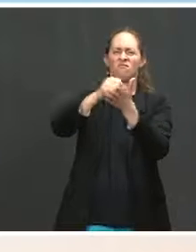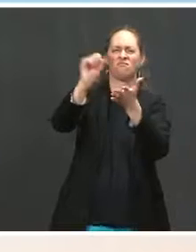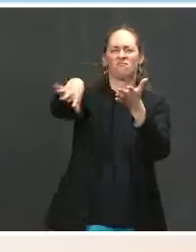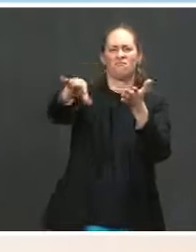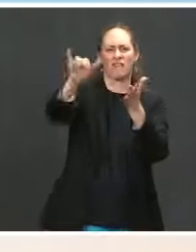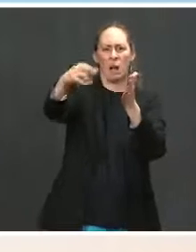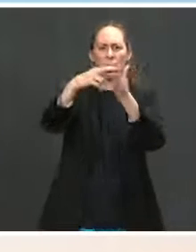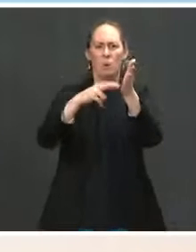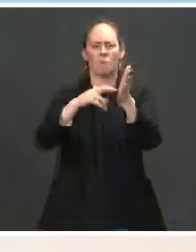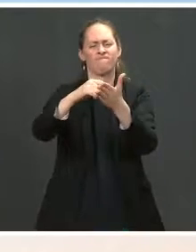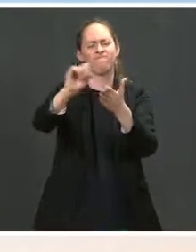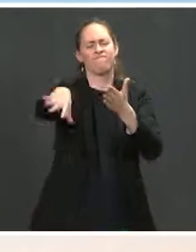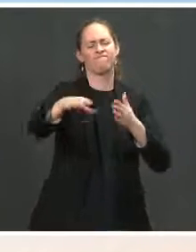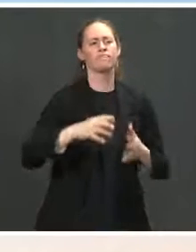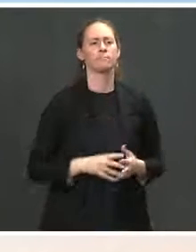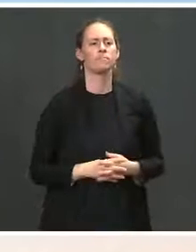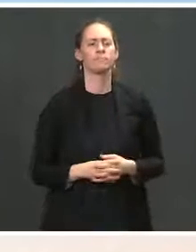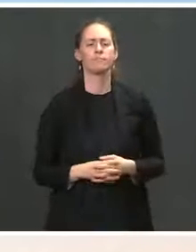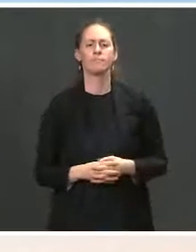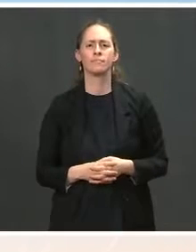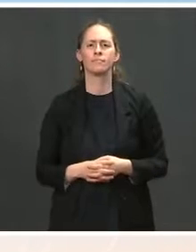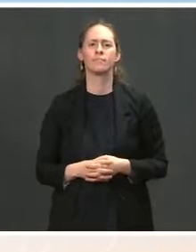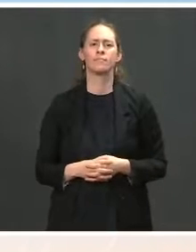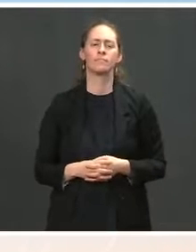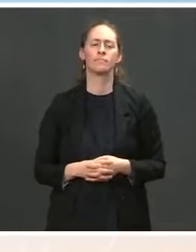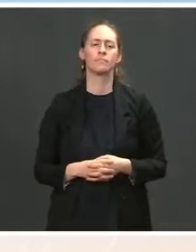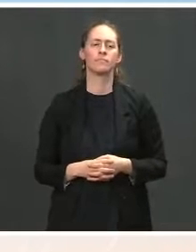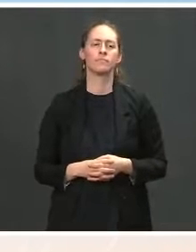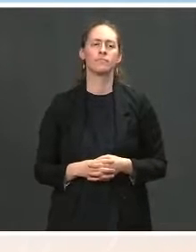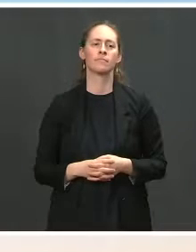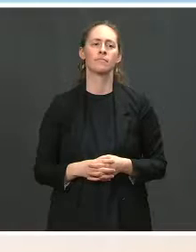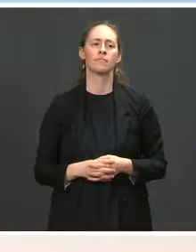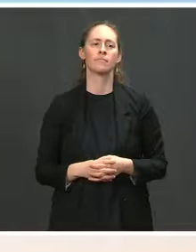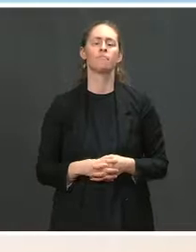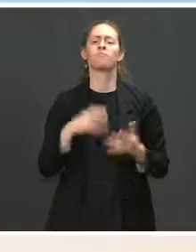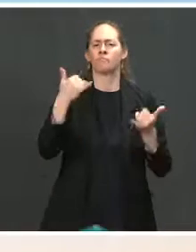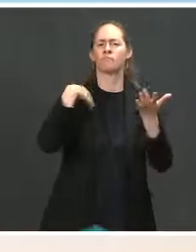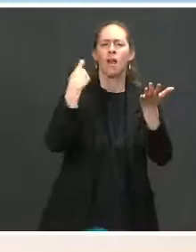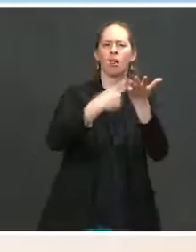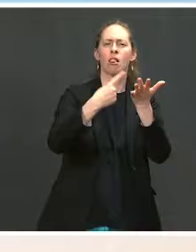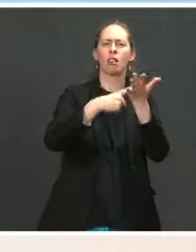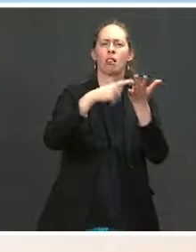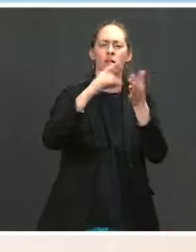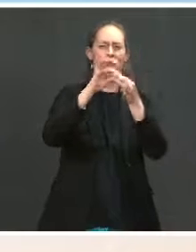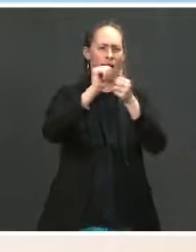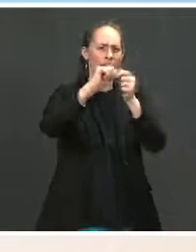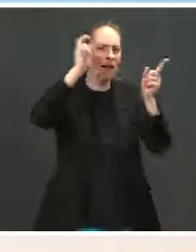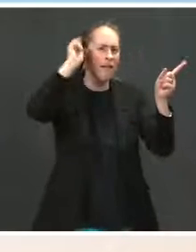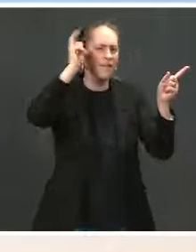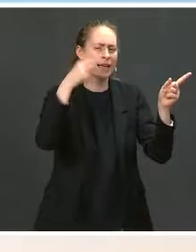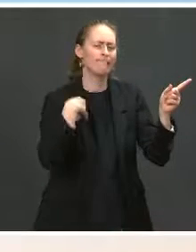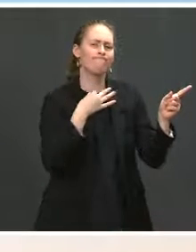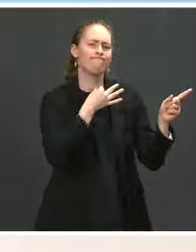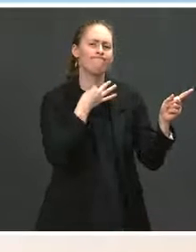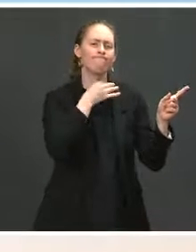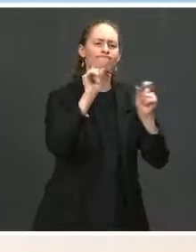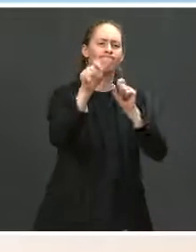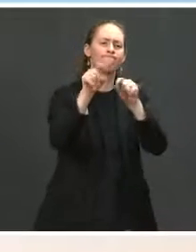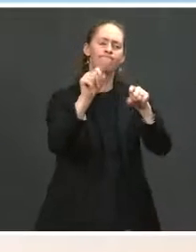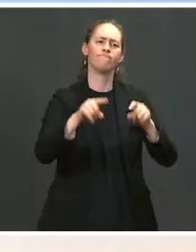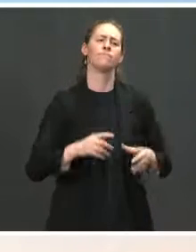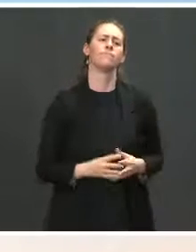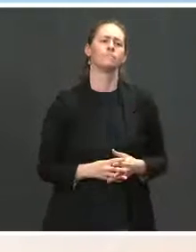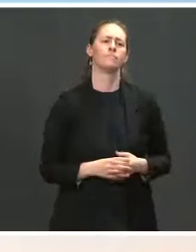again. Back on Afghanistan, diplomatically, since that seems to be the solution that the president is going to lay out,